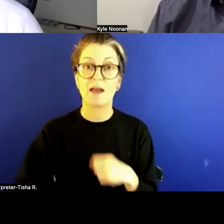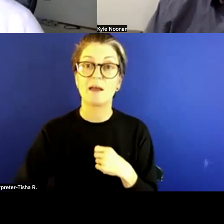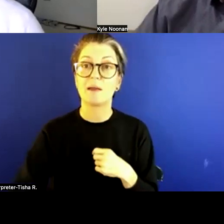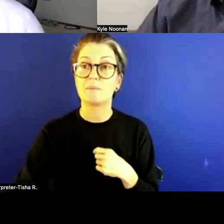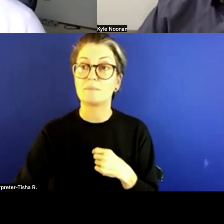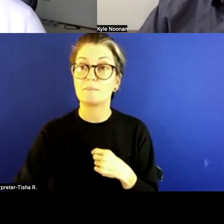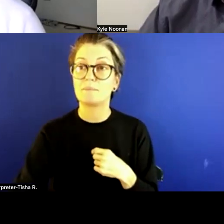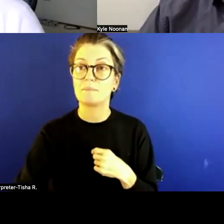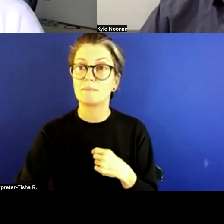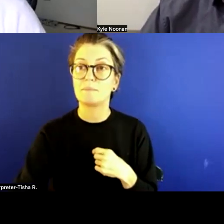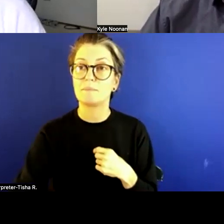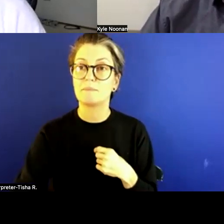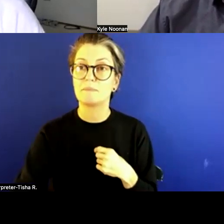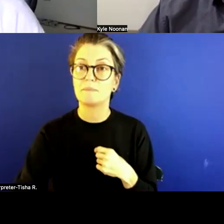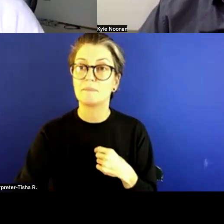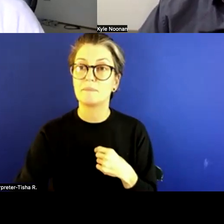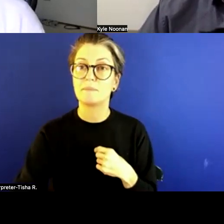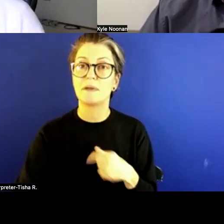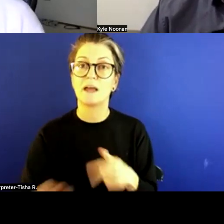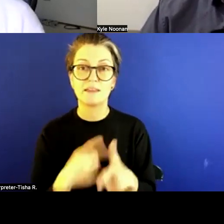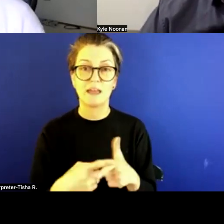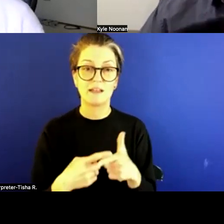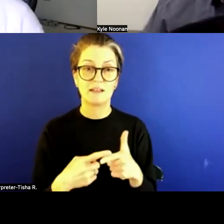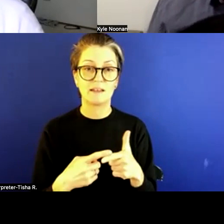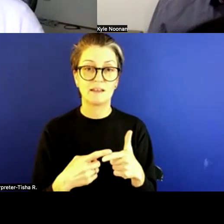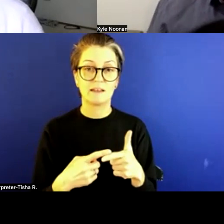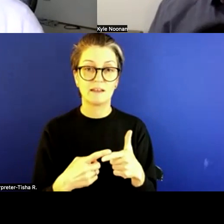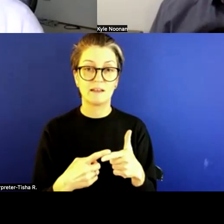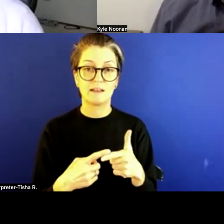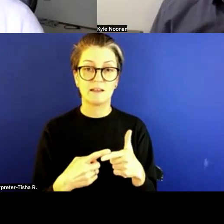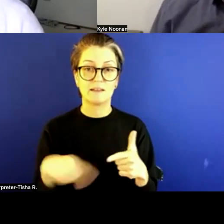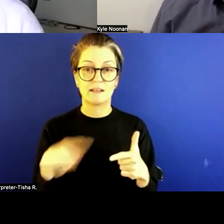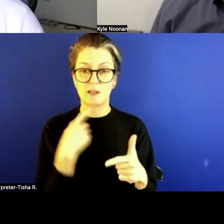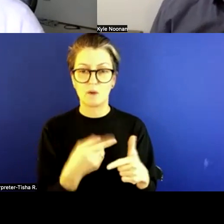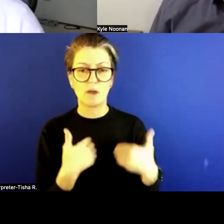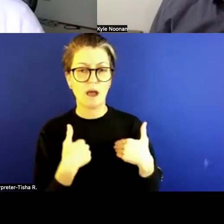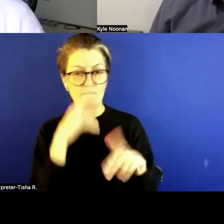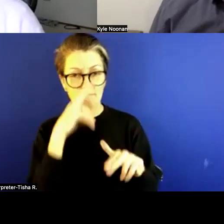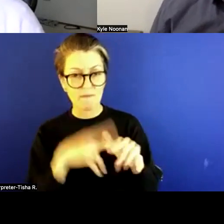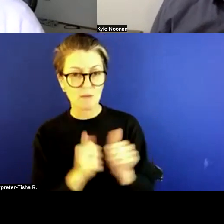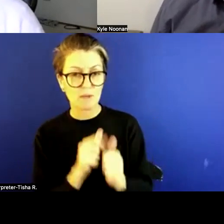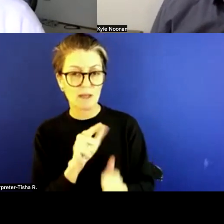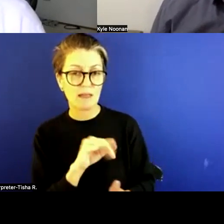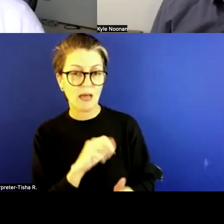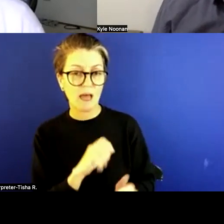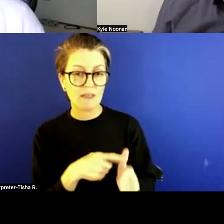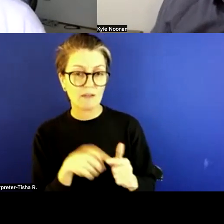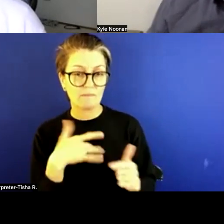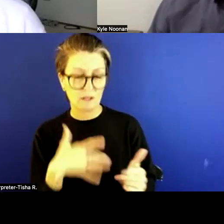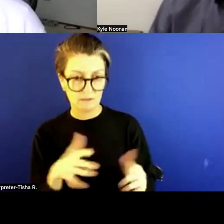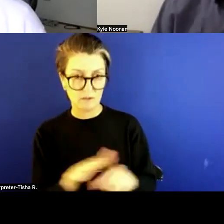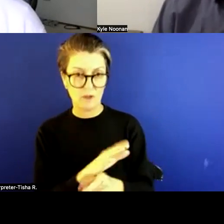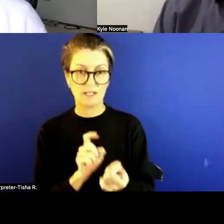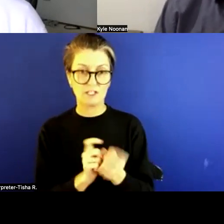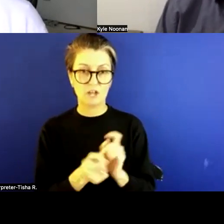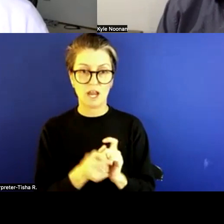okay, have fun with life, and you're a completely changed person and you don't really know what to